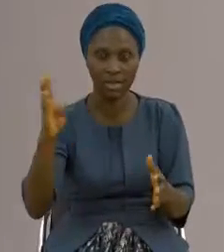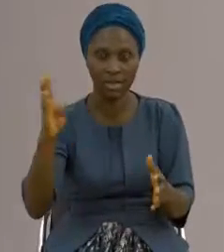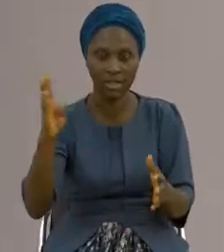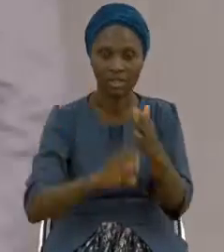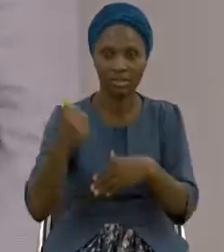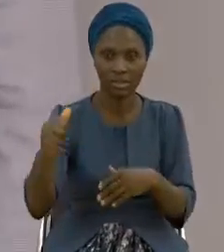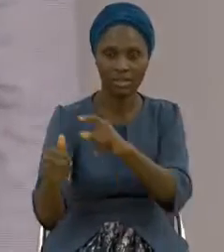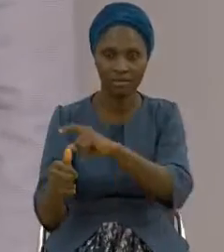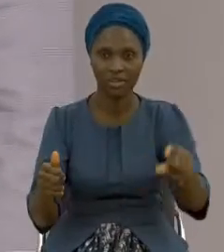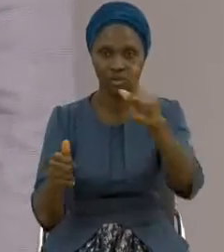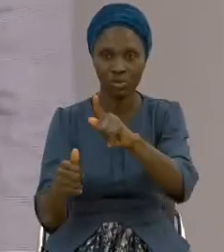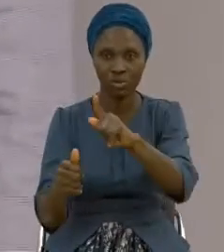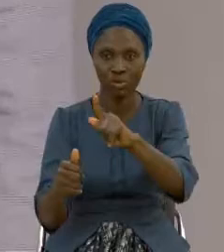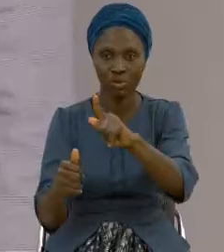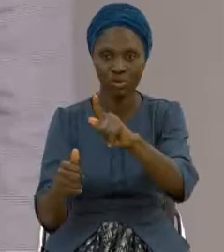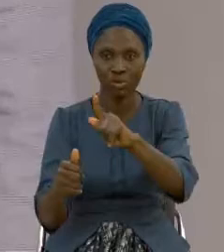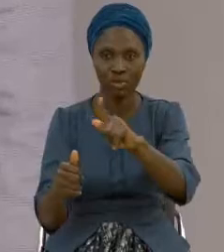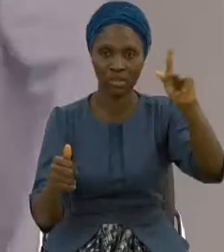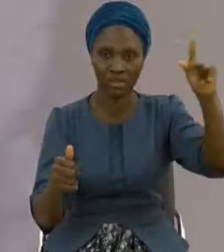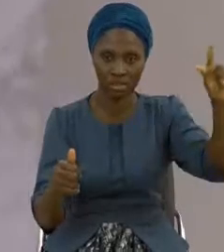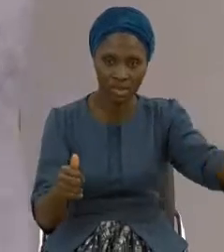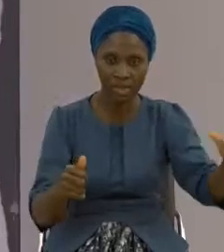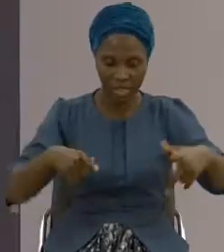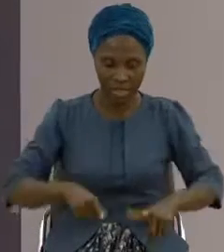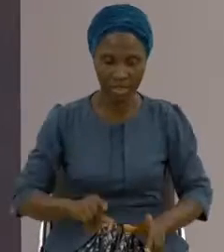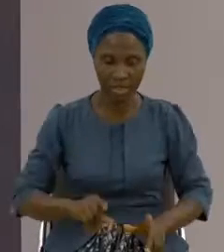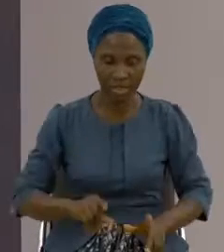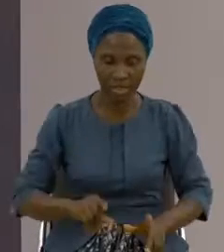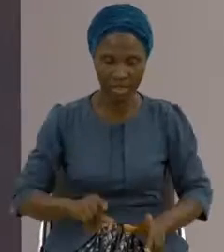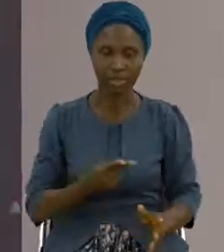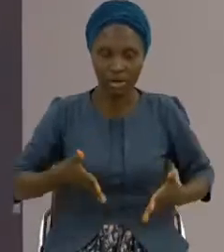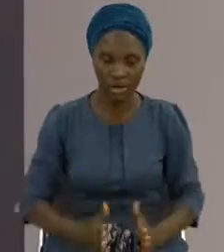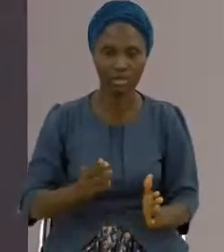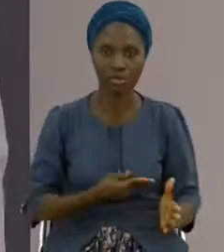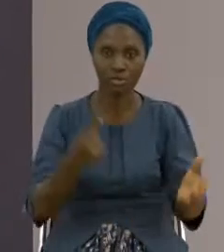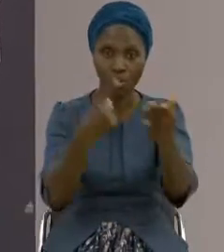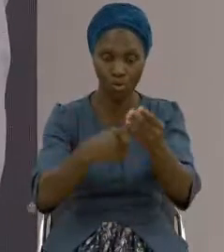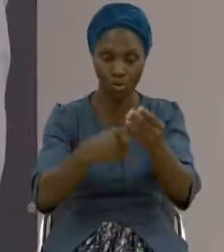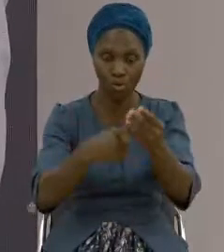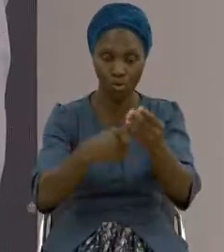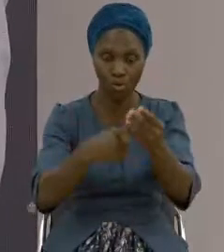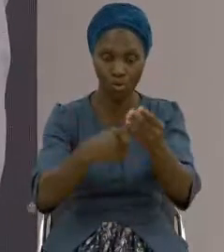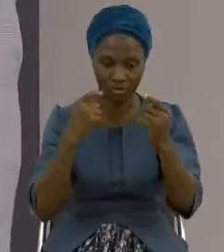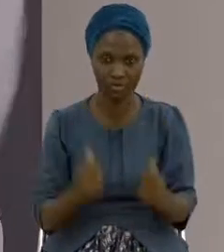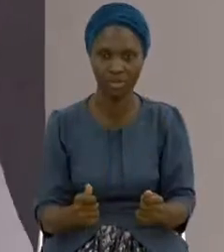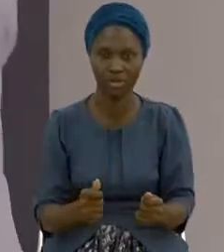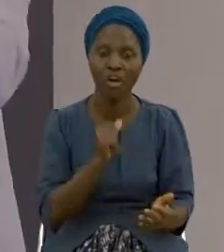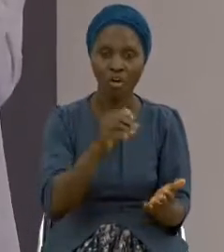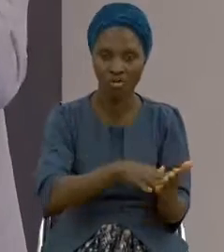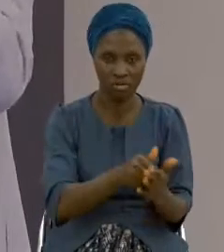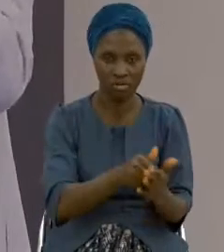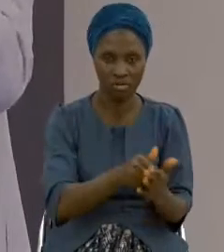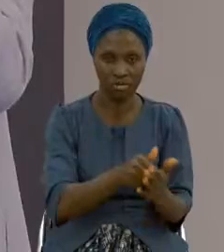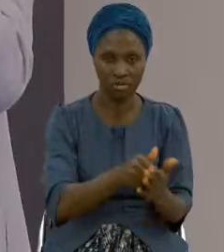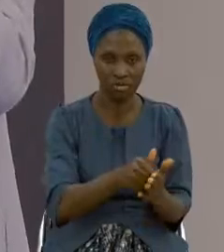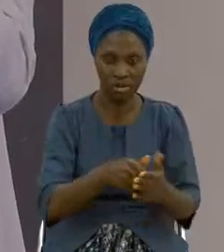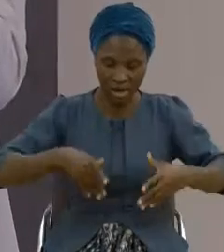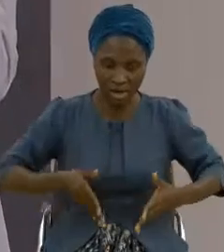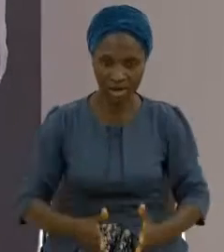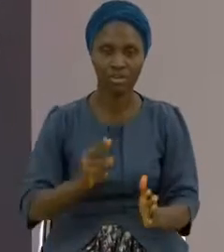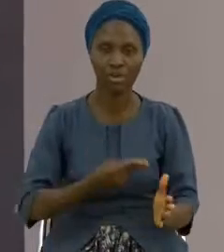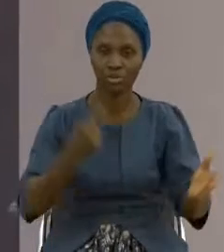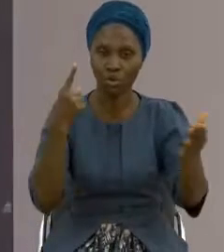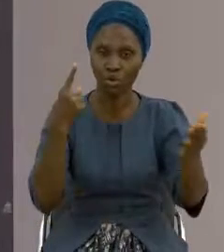hold fast, unrelenting. Let us hold fast, never giving up. Let us hold